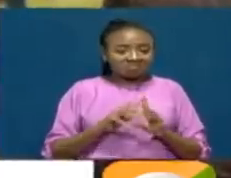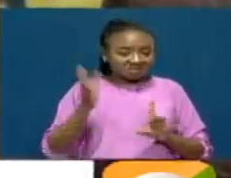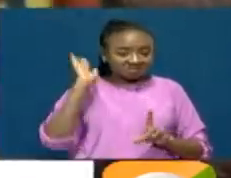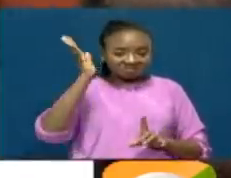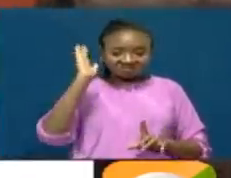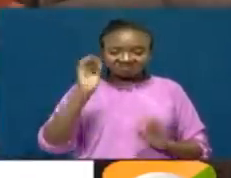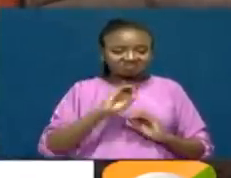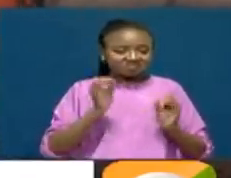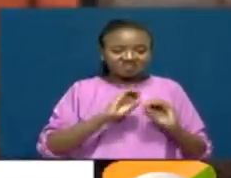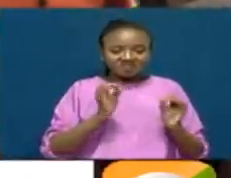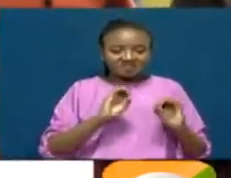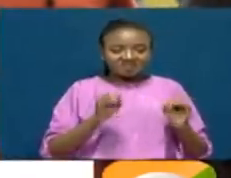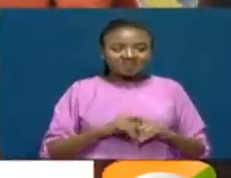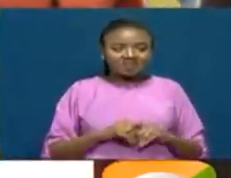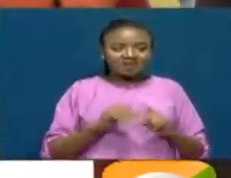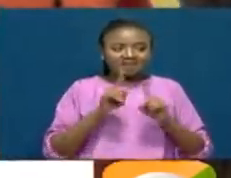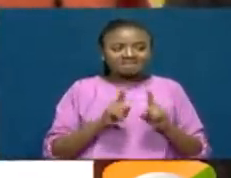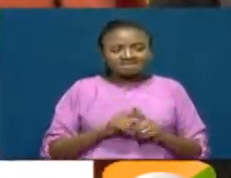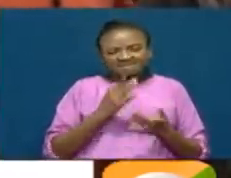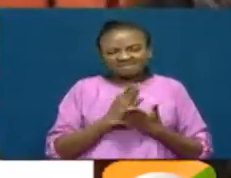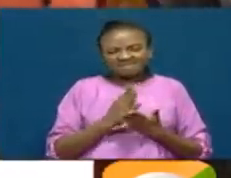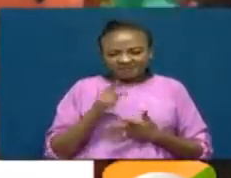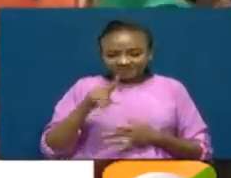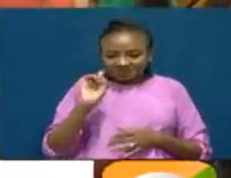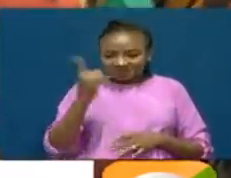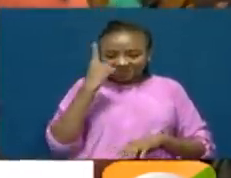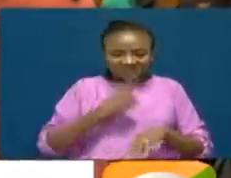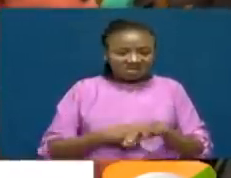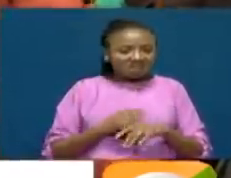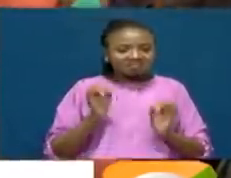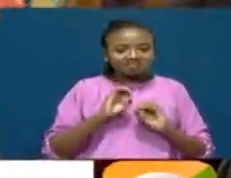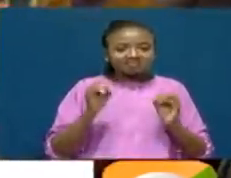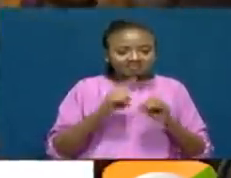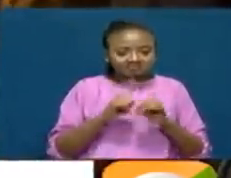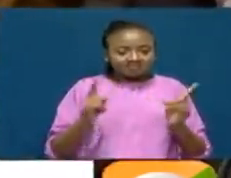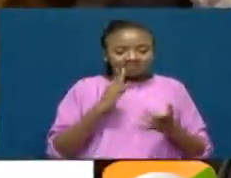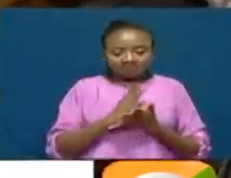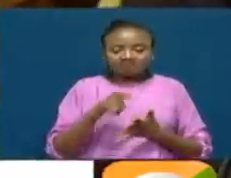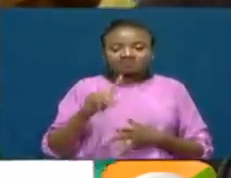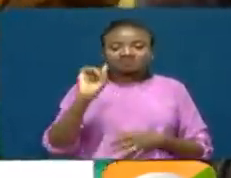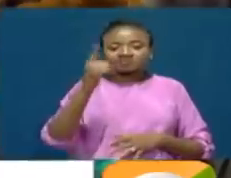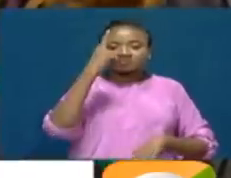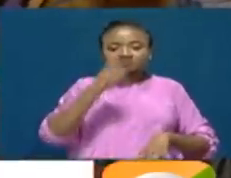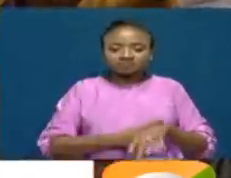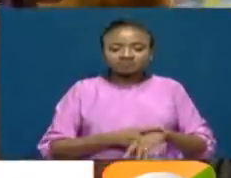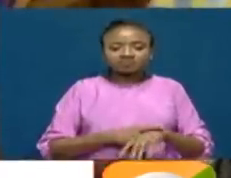It may not be the first time for Kenyans to experience such an event, but it is definitely the first time to be